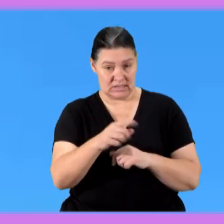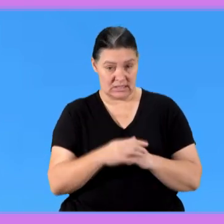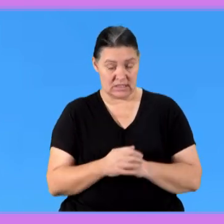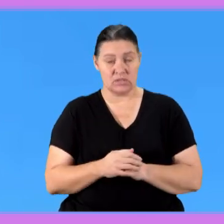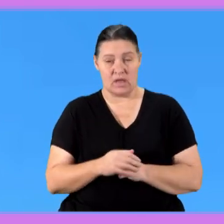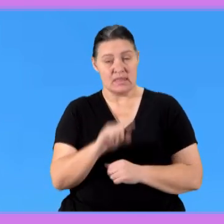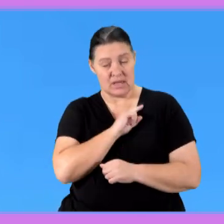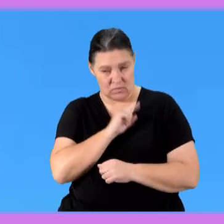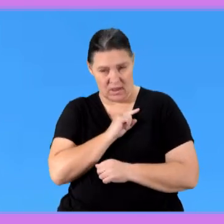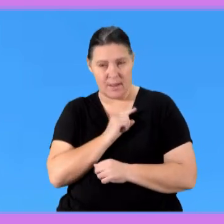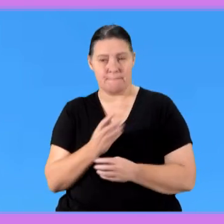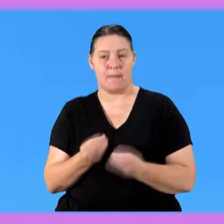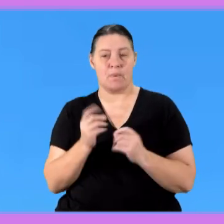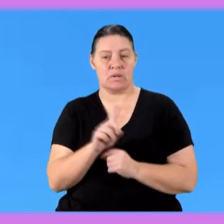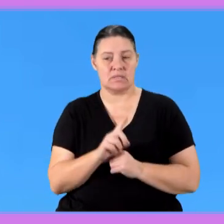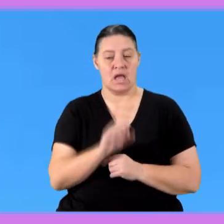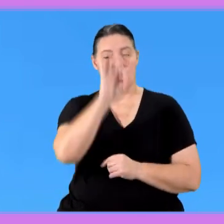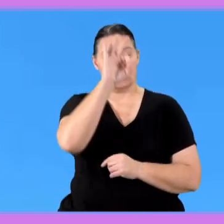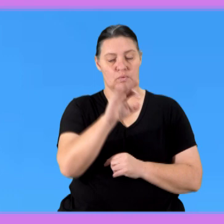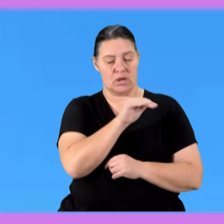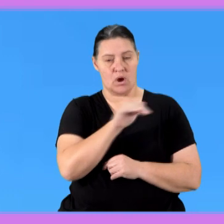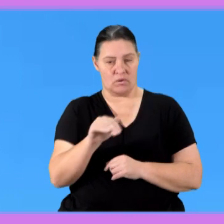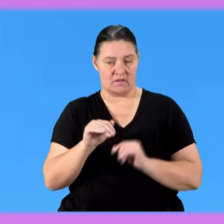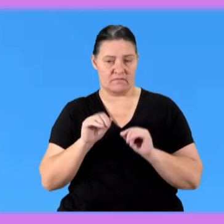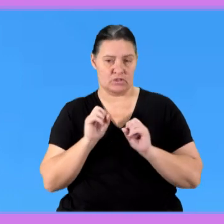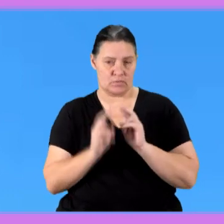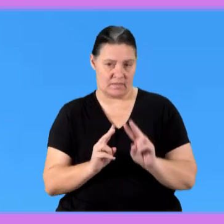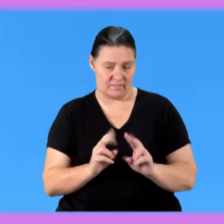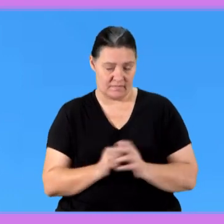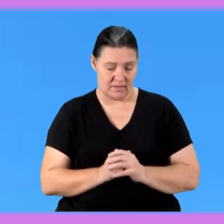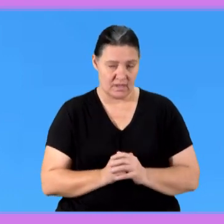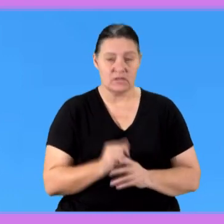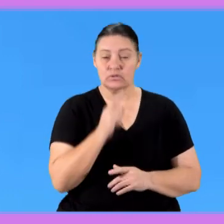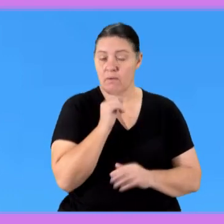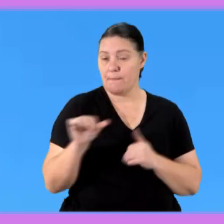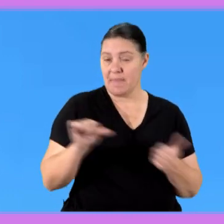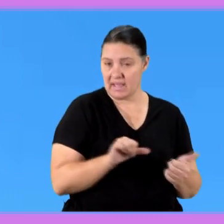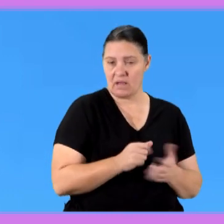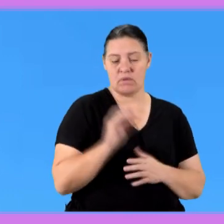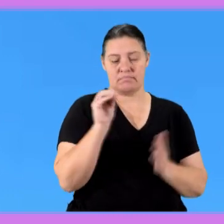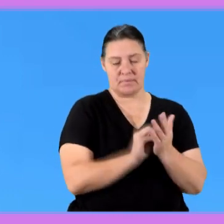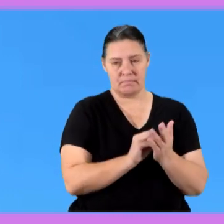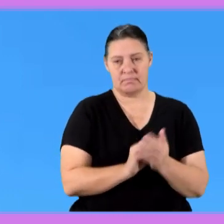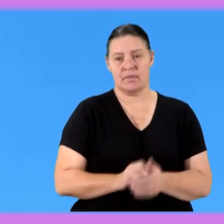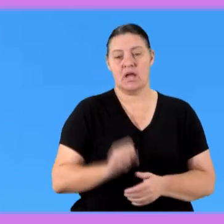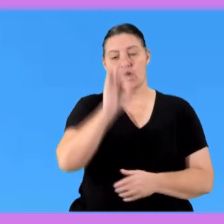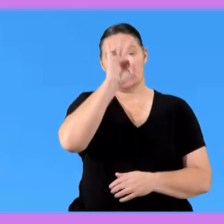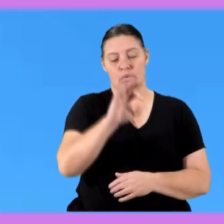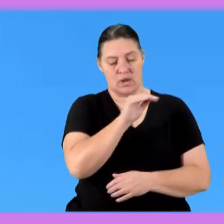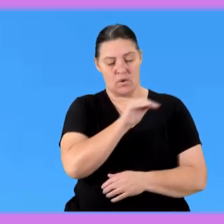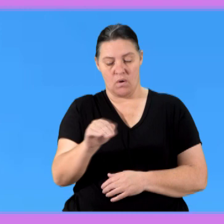agree. So therefore, it will then be 3 out of 12. So let's go back and quickly write that answer